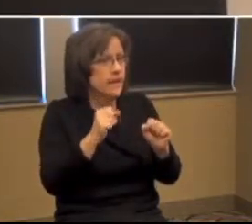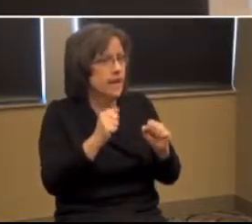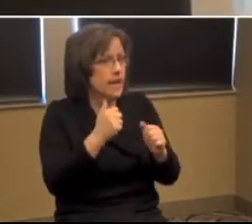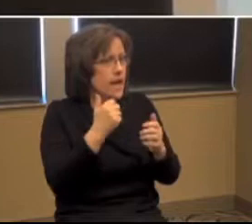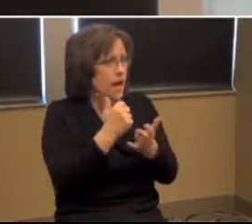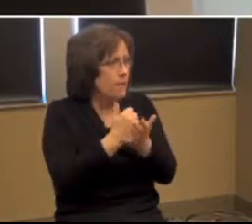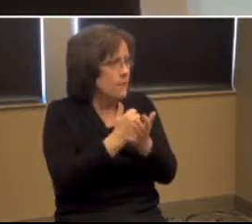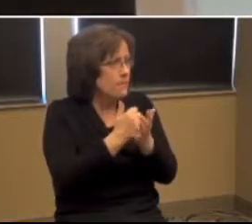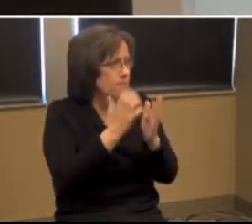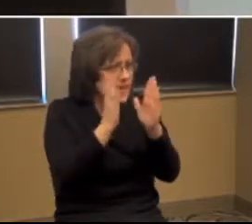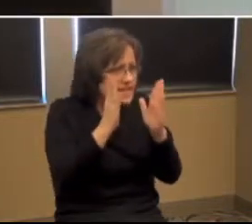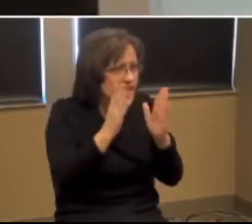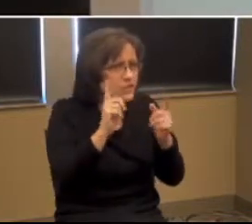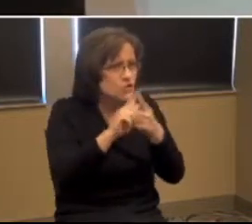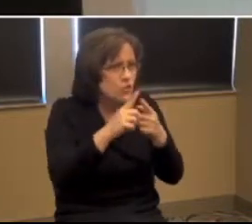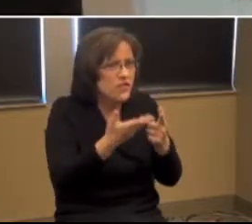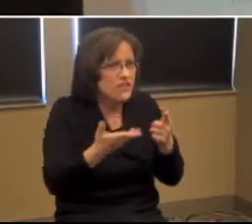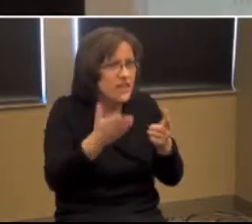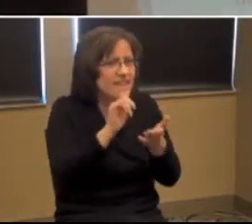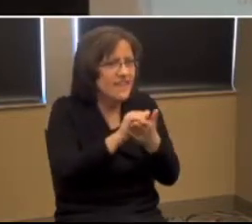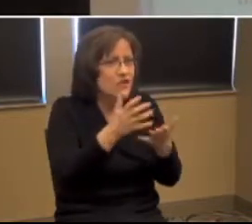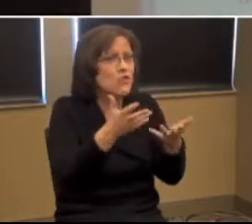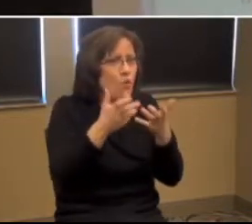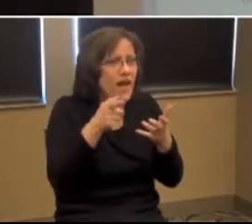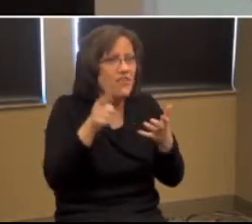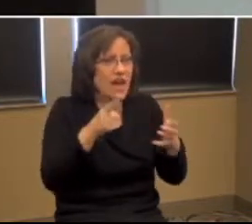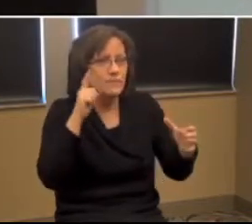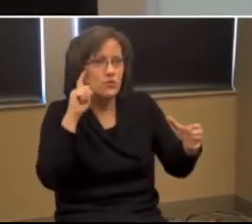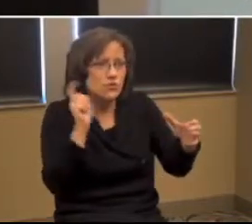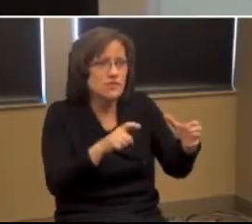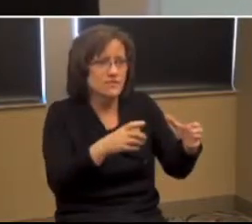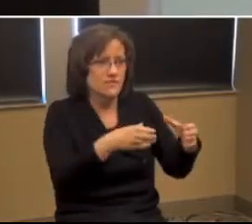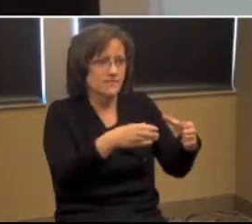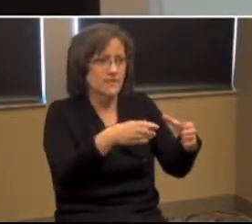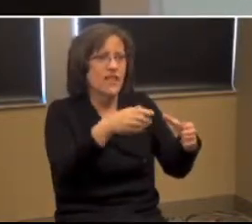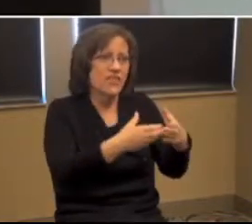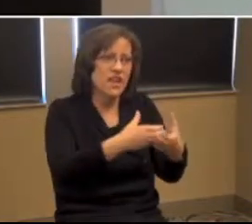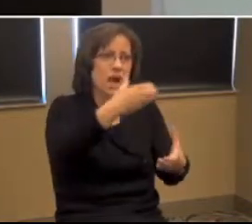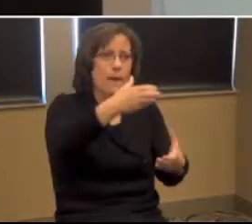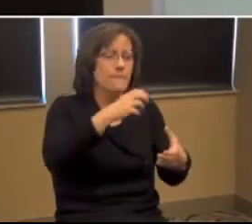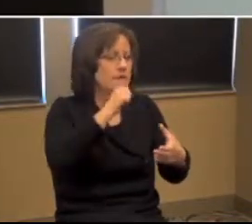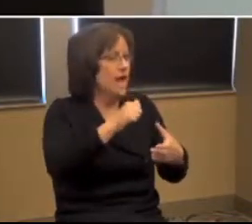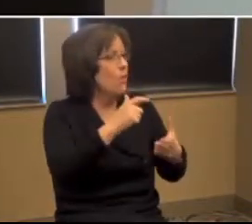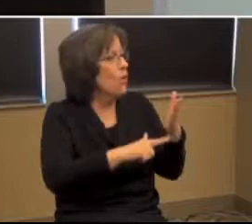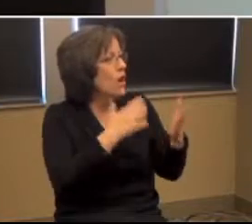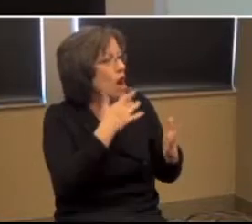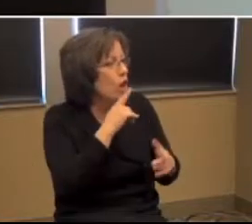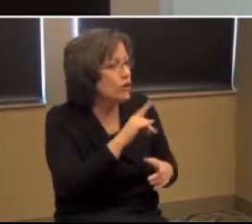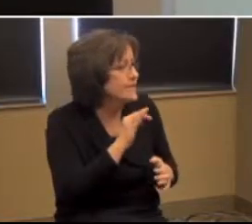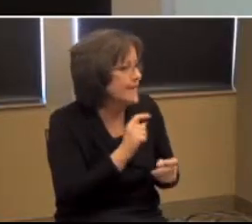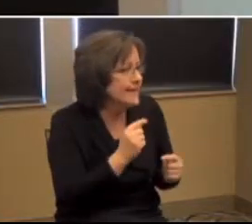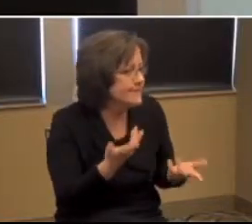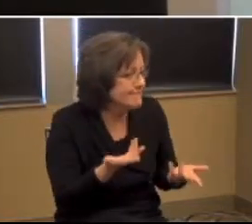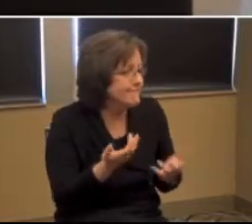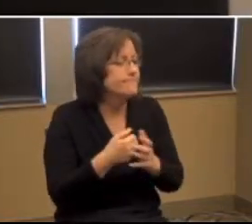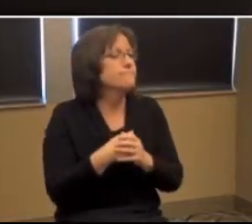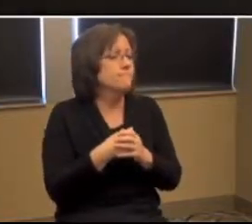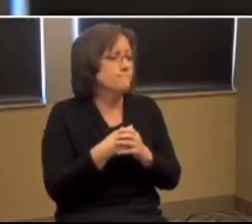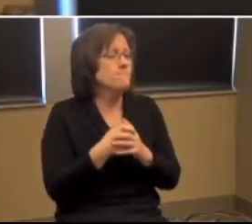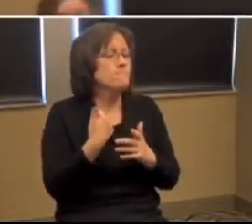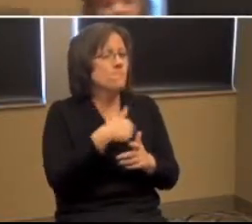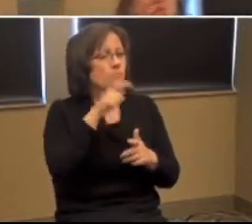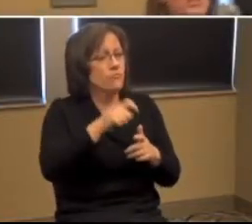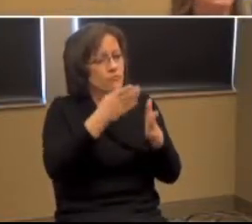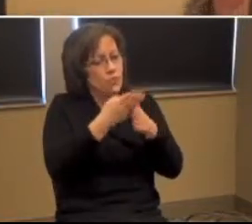to the feature that you want them to pay attention to. So oftentimes they may learn that big concept, but we need to really break it